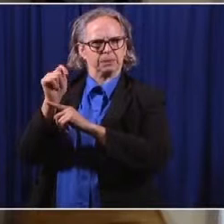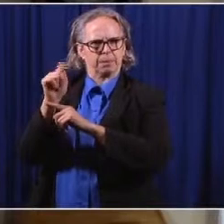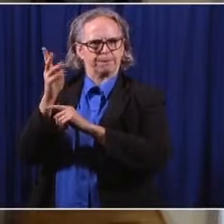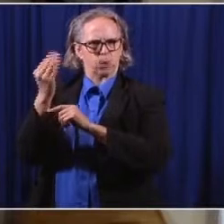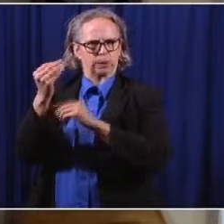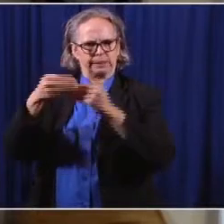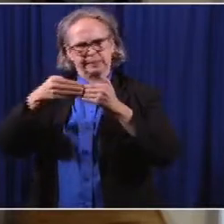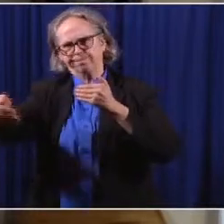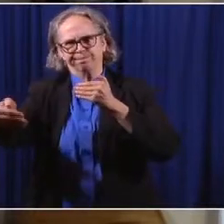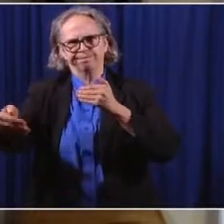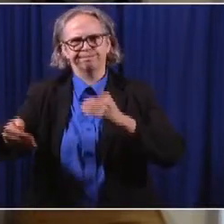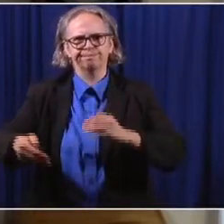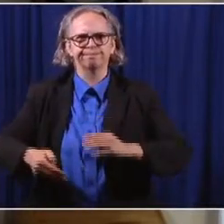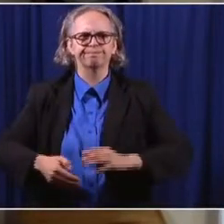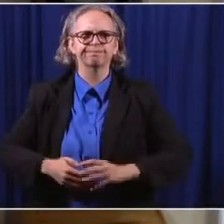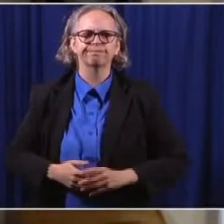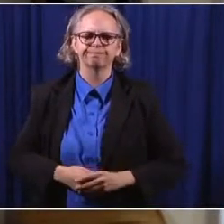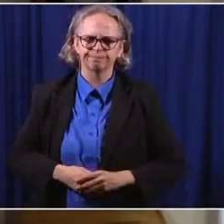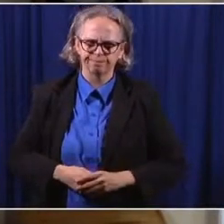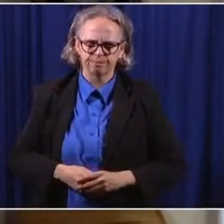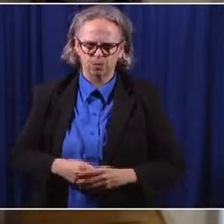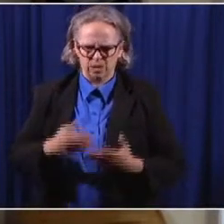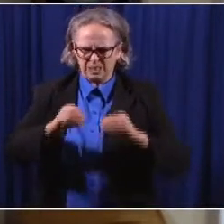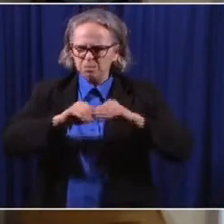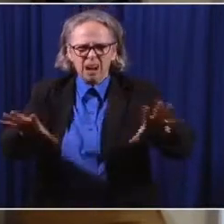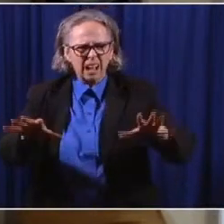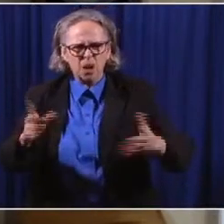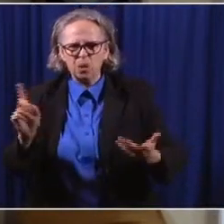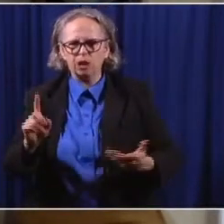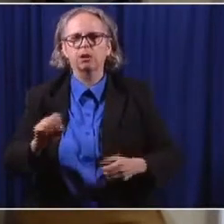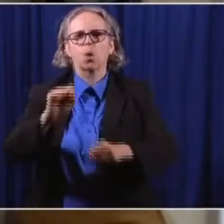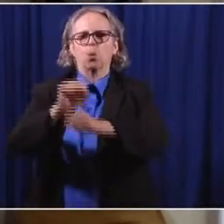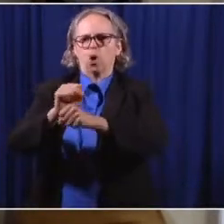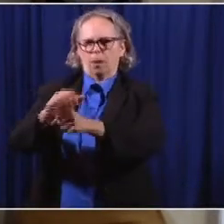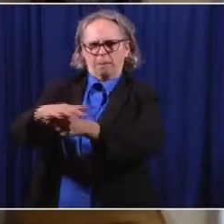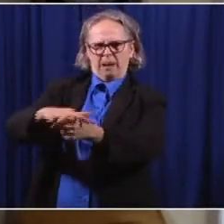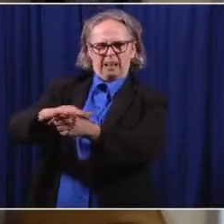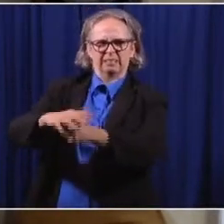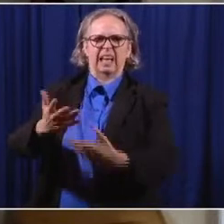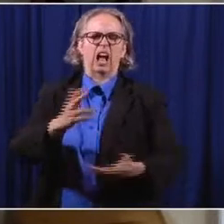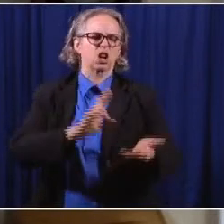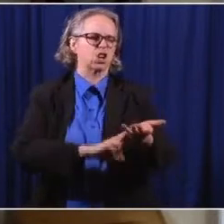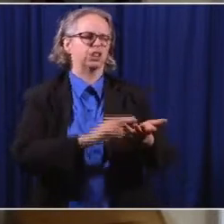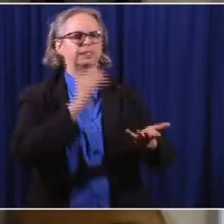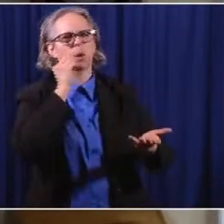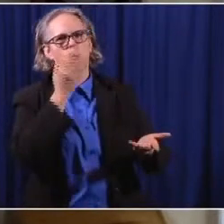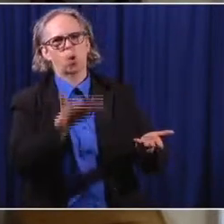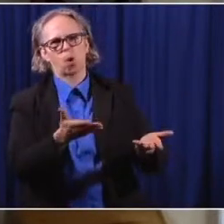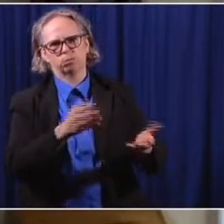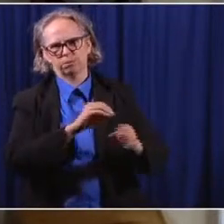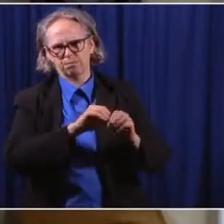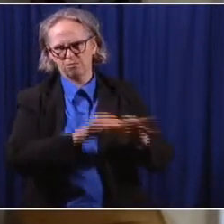to be small workplace spread and long-term care facility outbreaks as well.